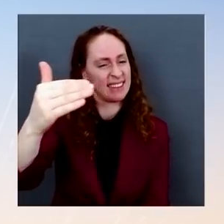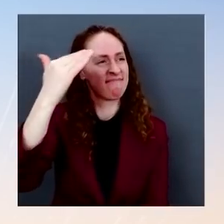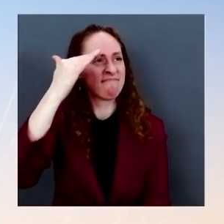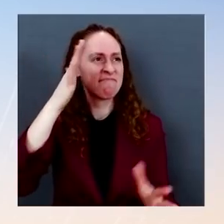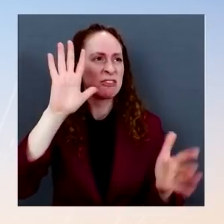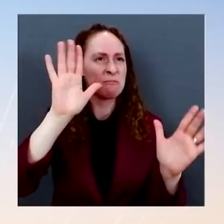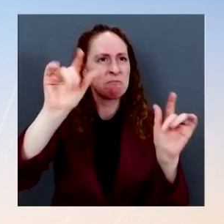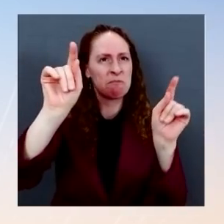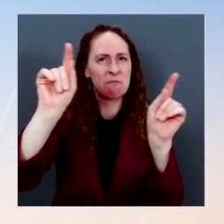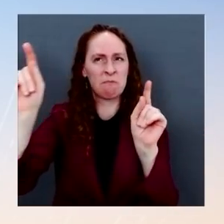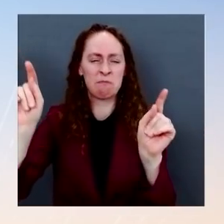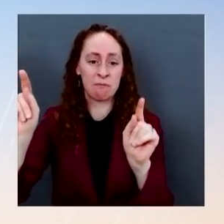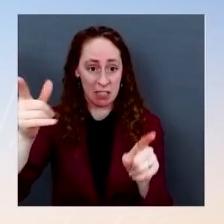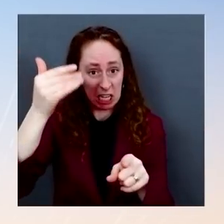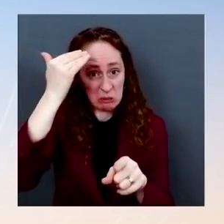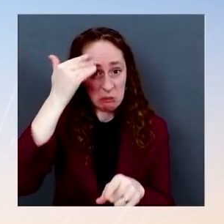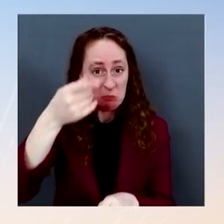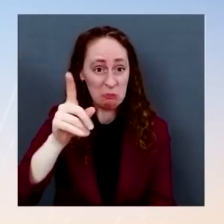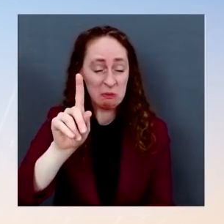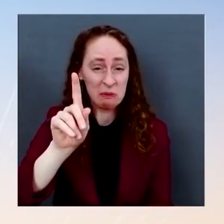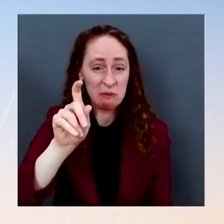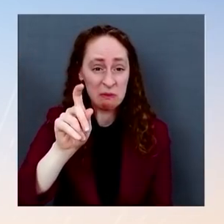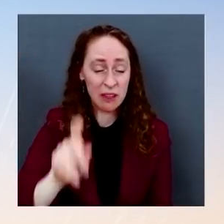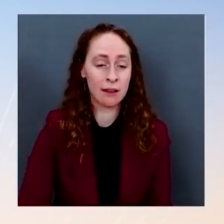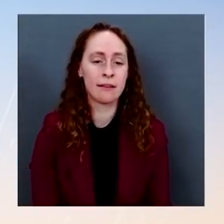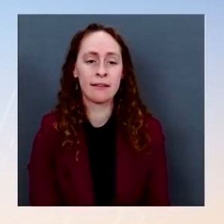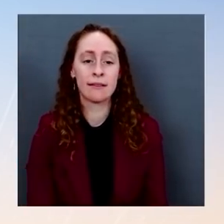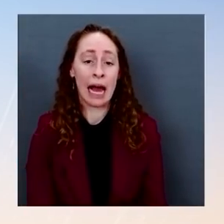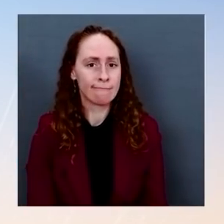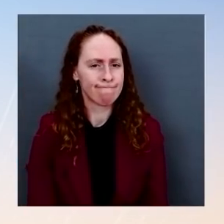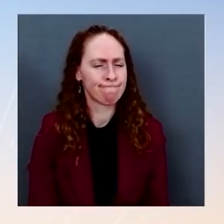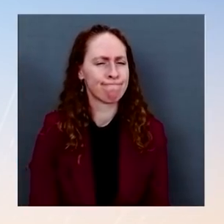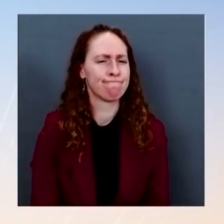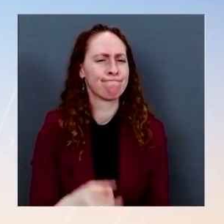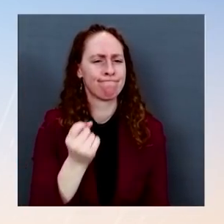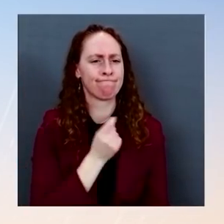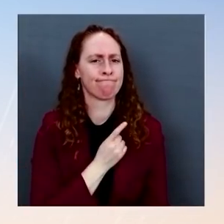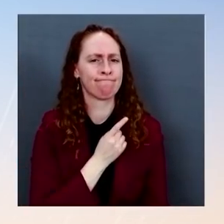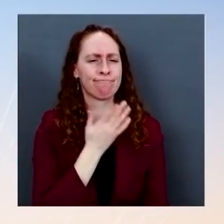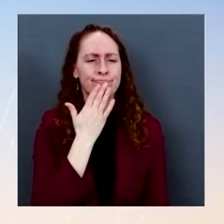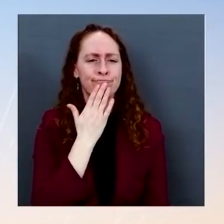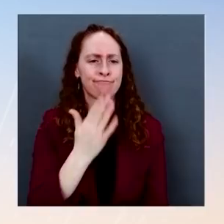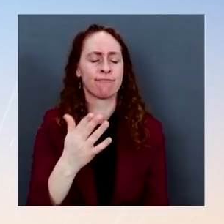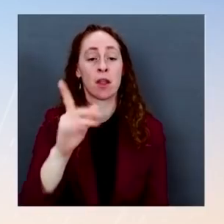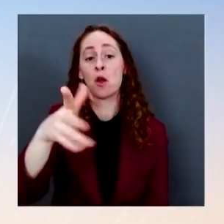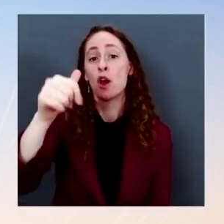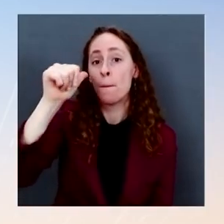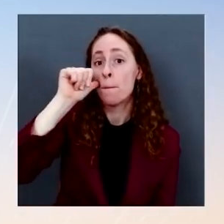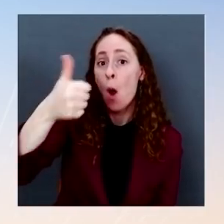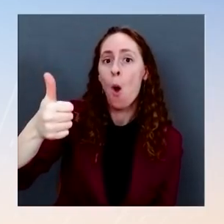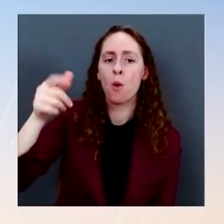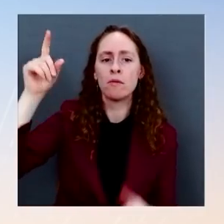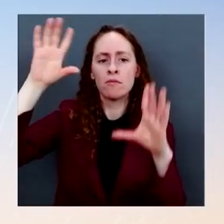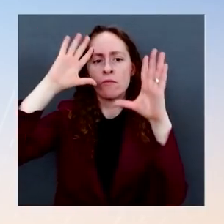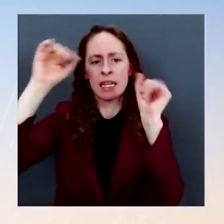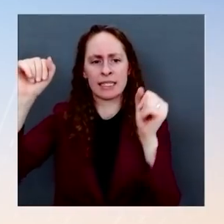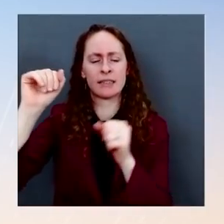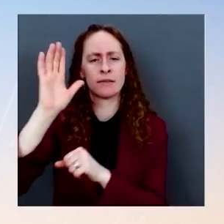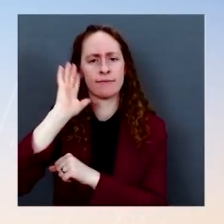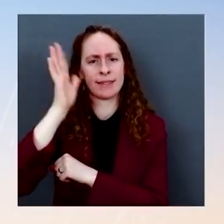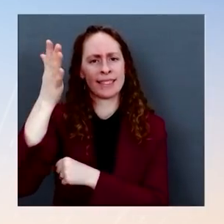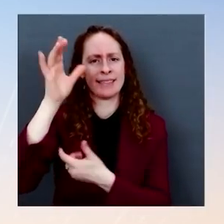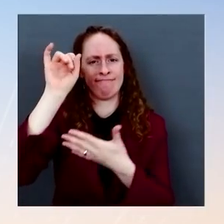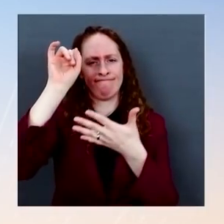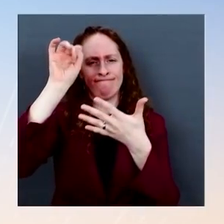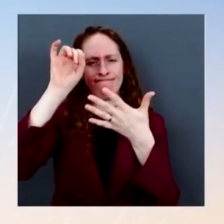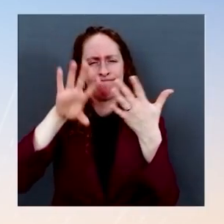talk tomorrow about his commitment to continuing to expand access to free testing for the American people. We have taken